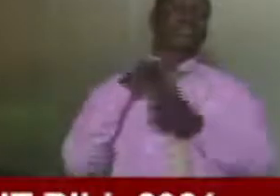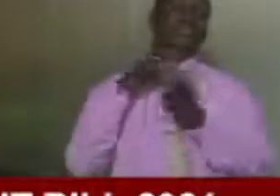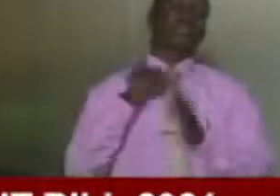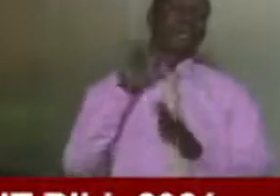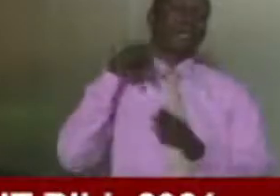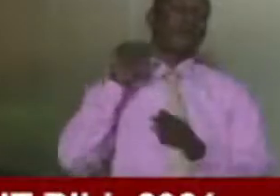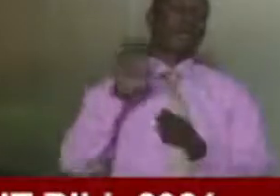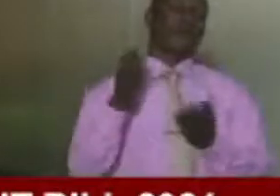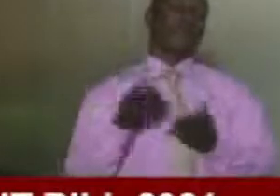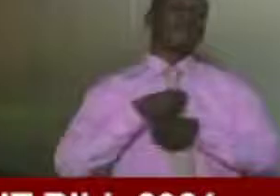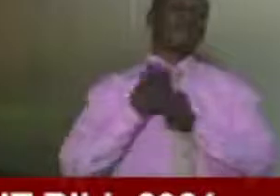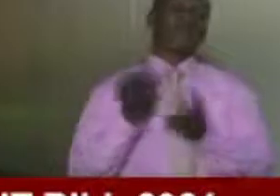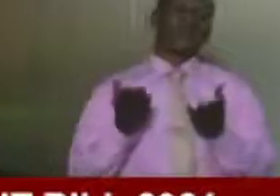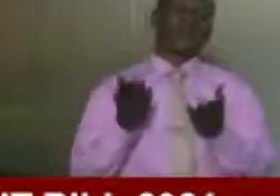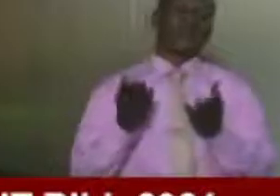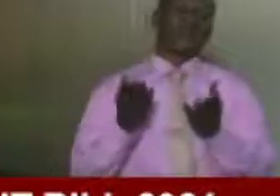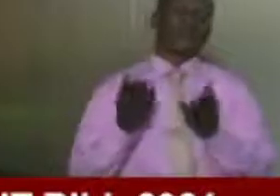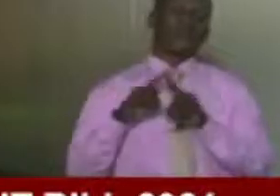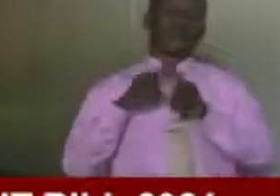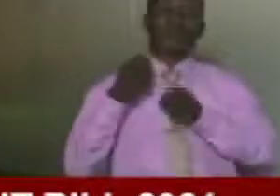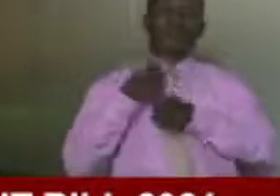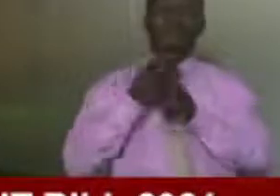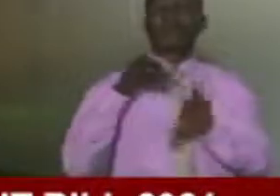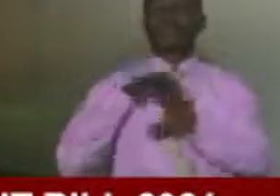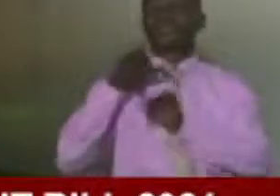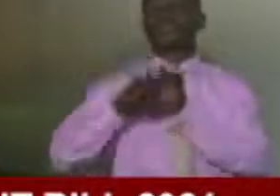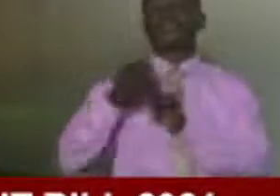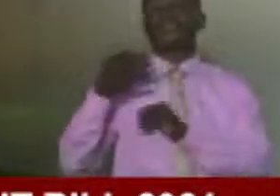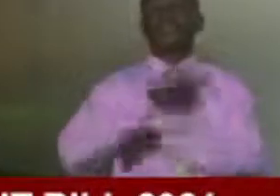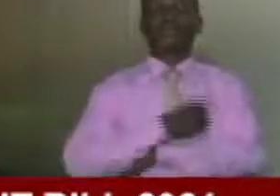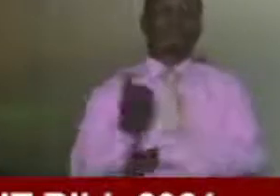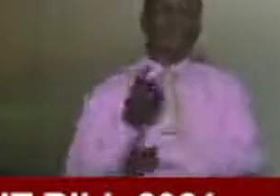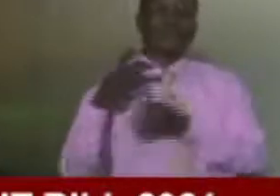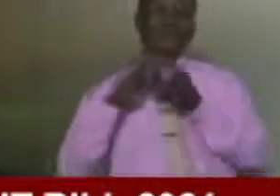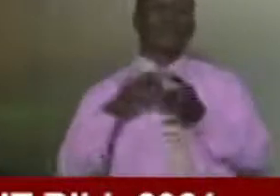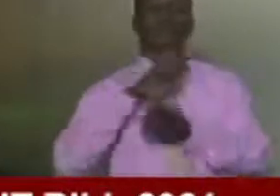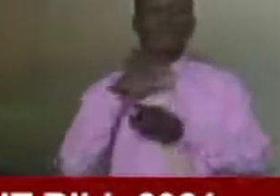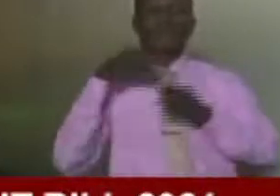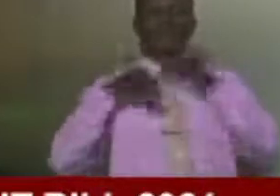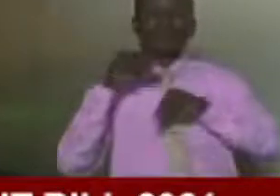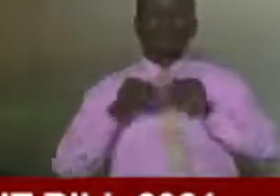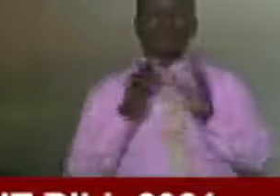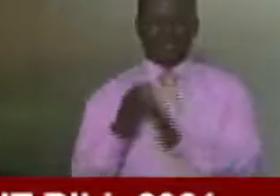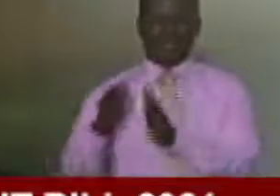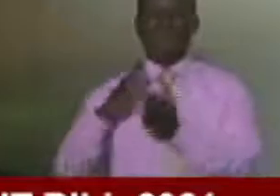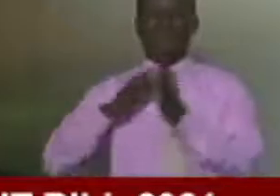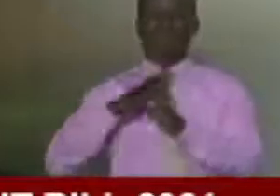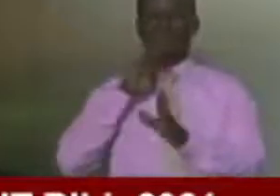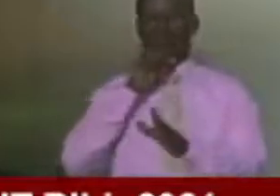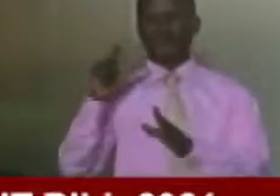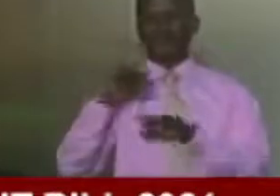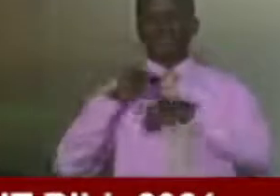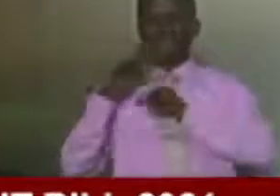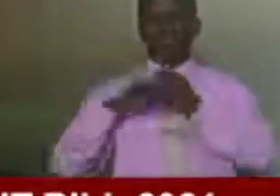made, you know, and everybody. At the end of the day, those who collected those contributions and put it into a bill and sent it to the